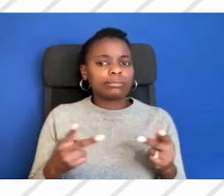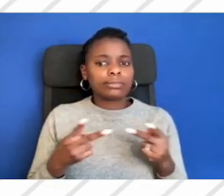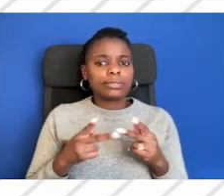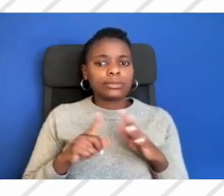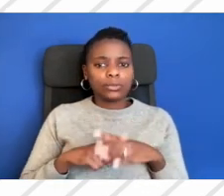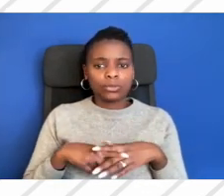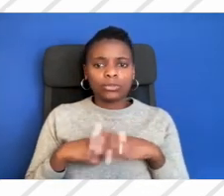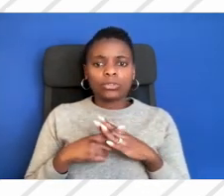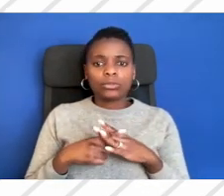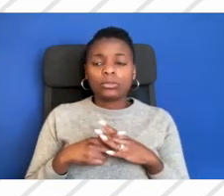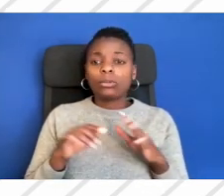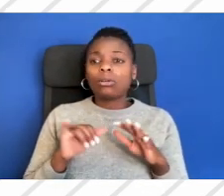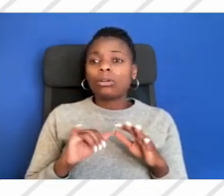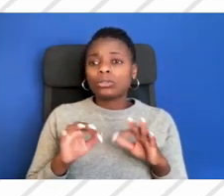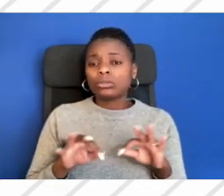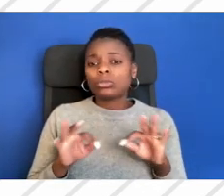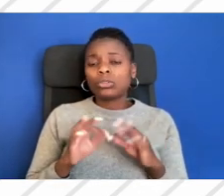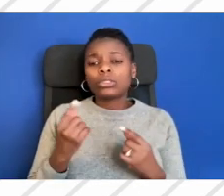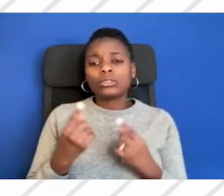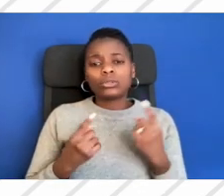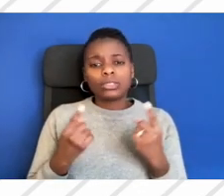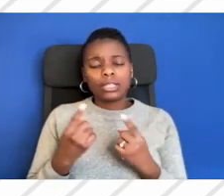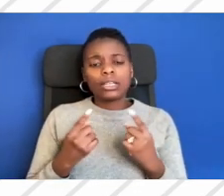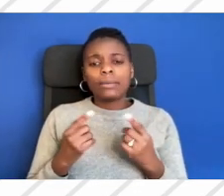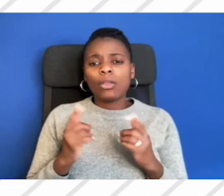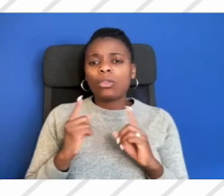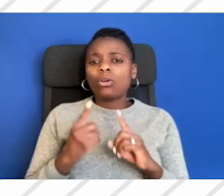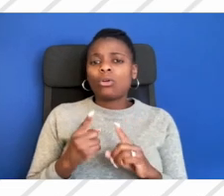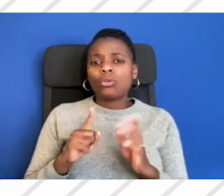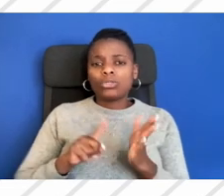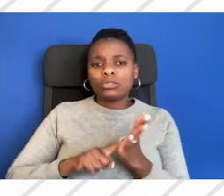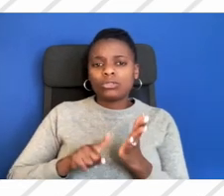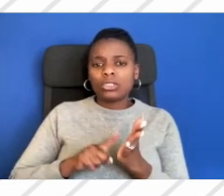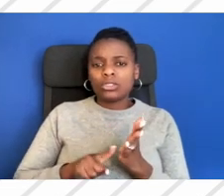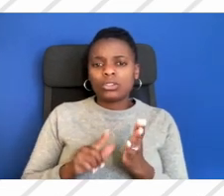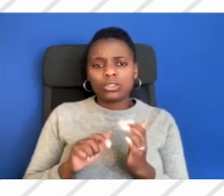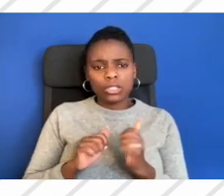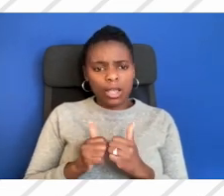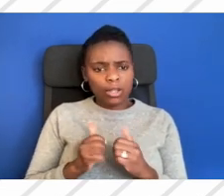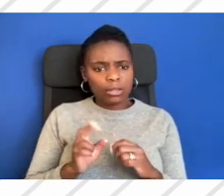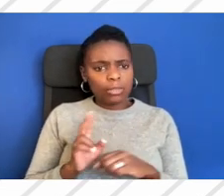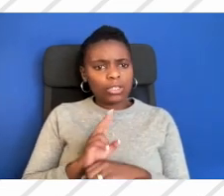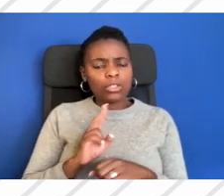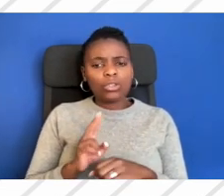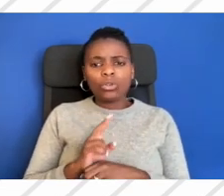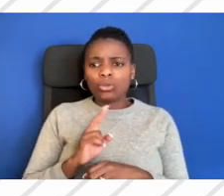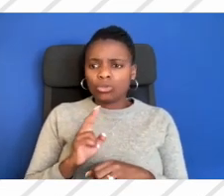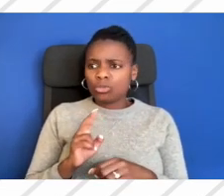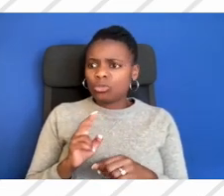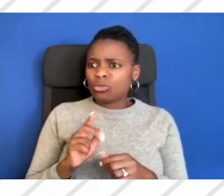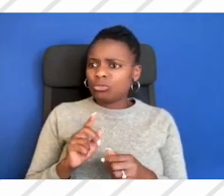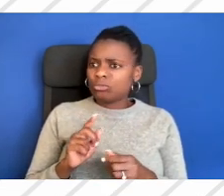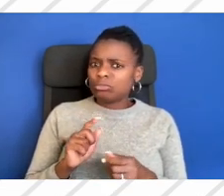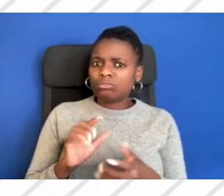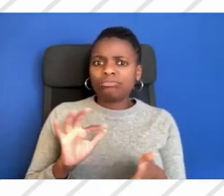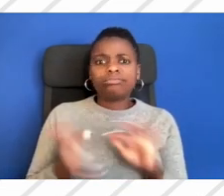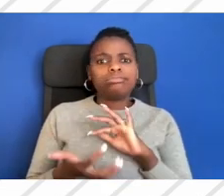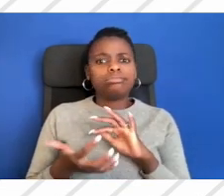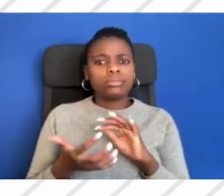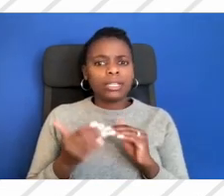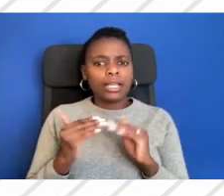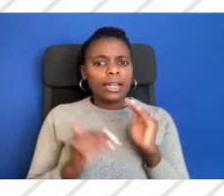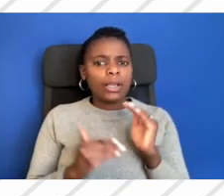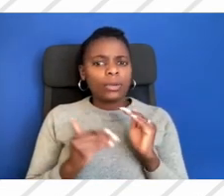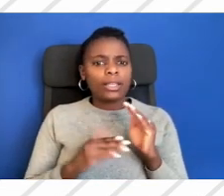about the goals of research. How might research be used to disrupt inequities in access and in opportunities